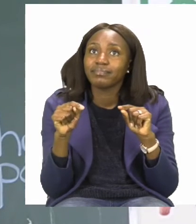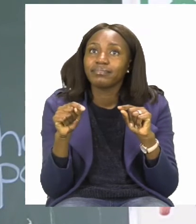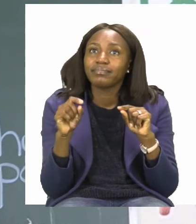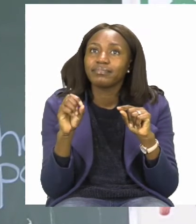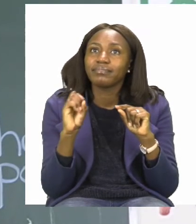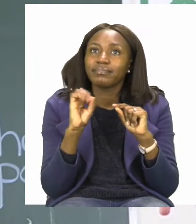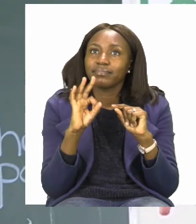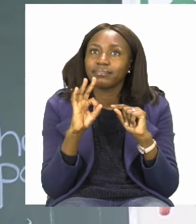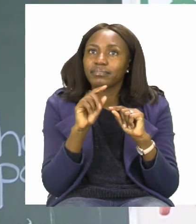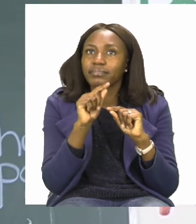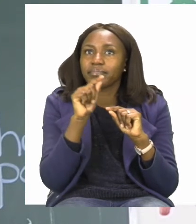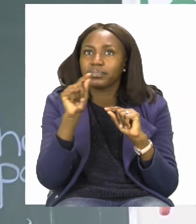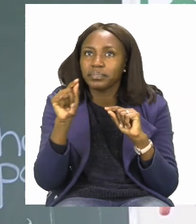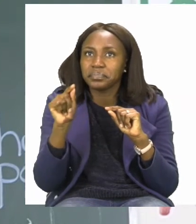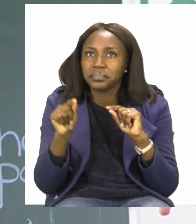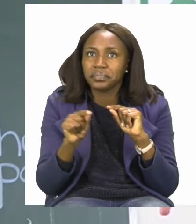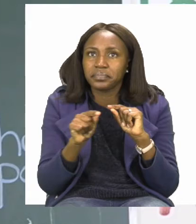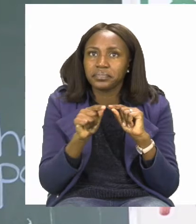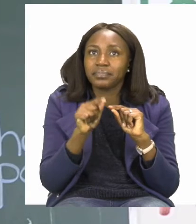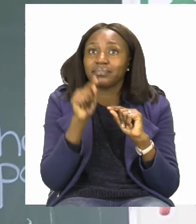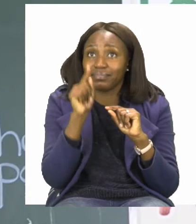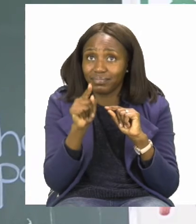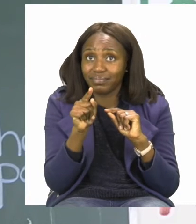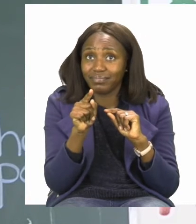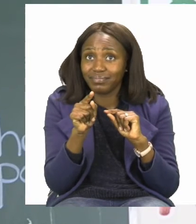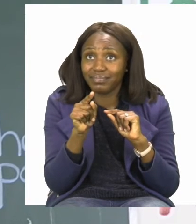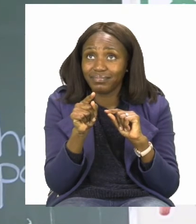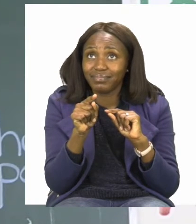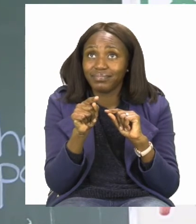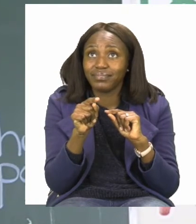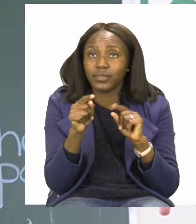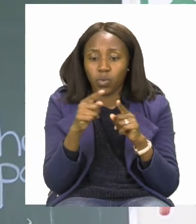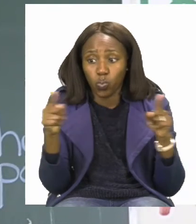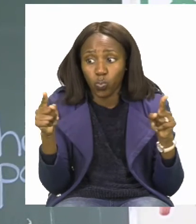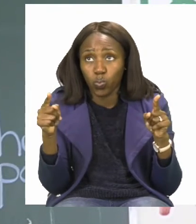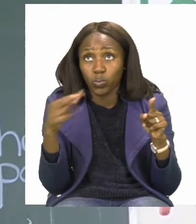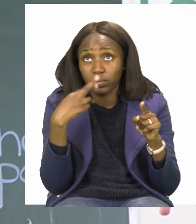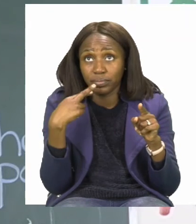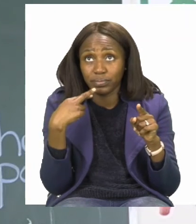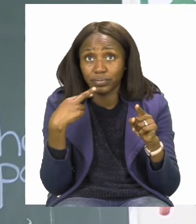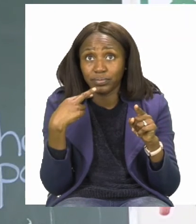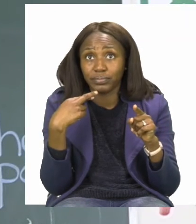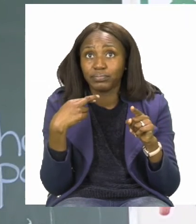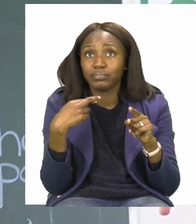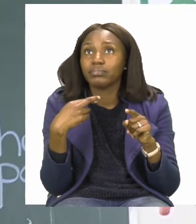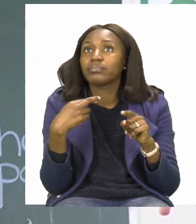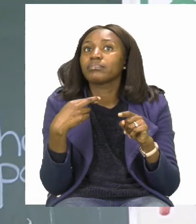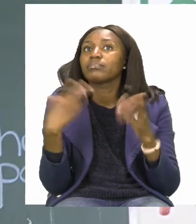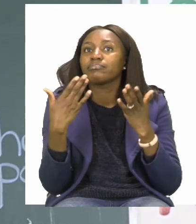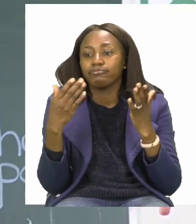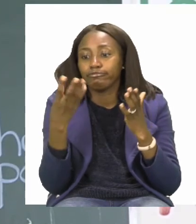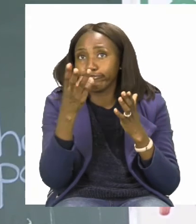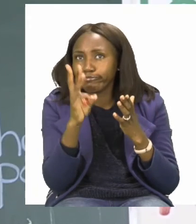goes round and lands on 6, the opposite end, the time has